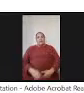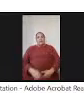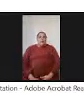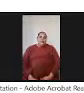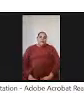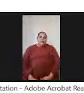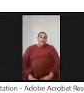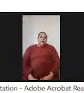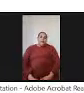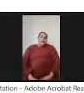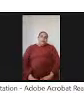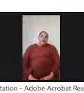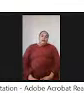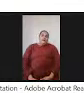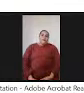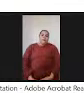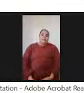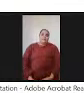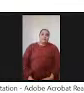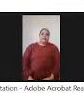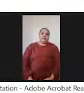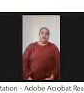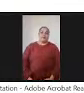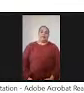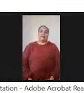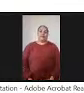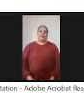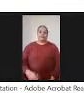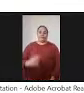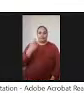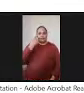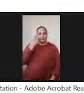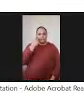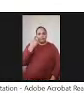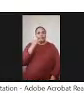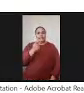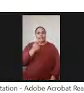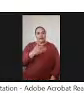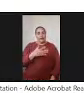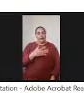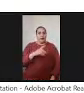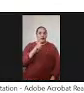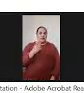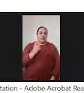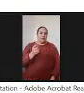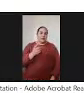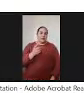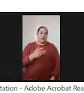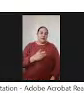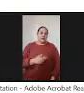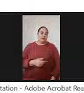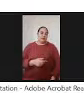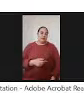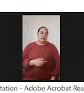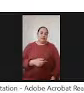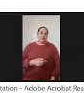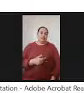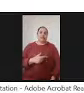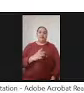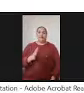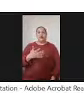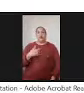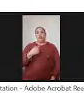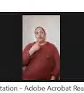Mr. Jawardin. I see the secretary and then the speaker. Speaker, you want to go first? I just wanted to say